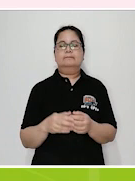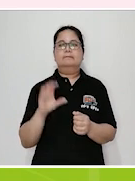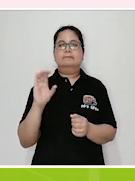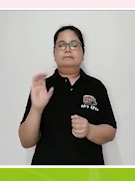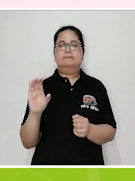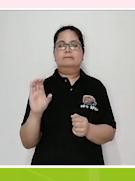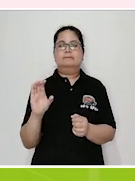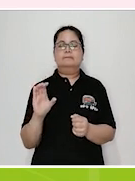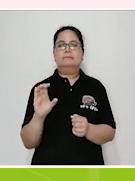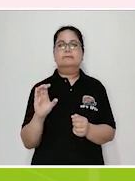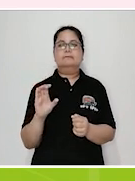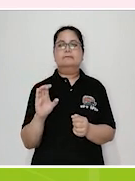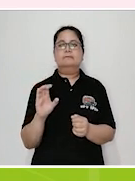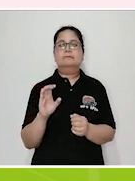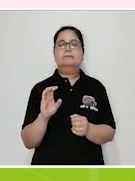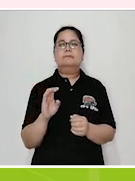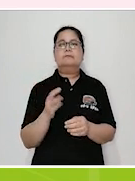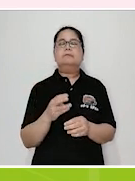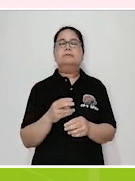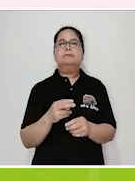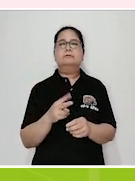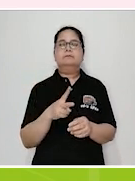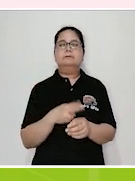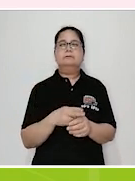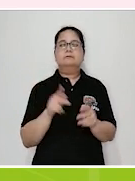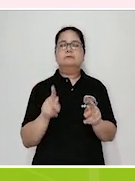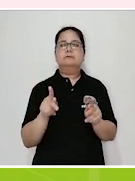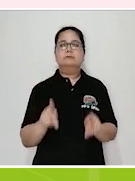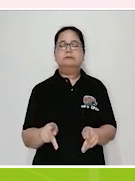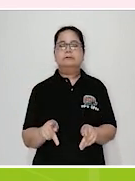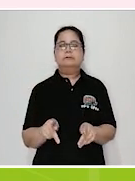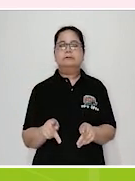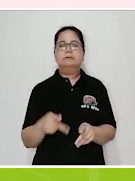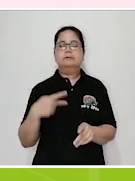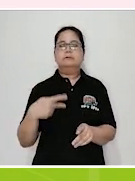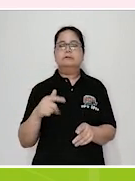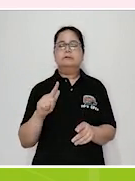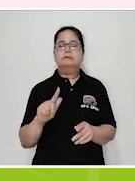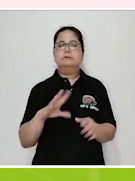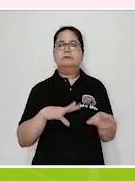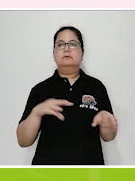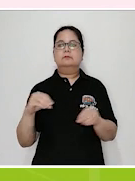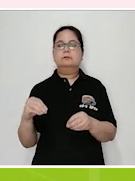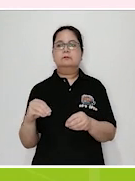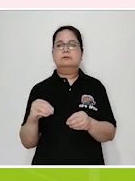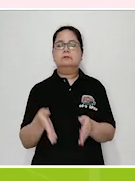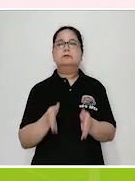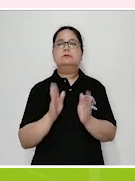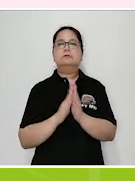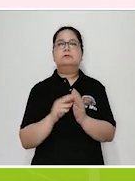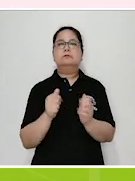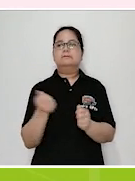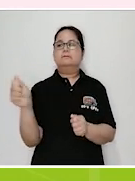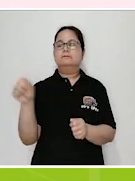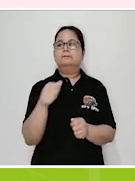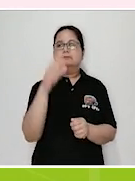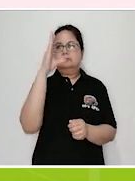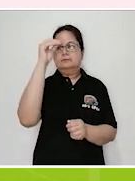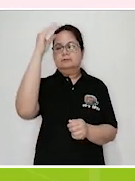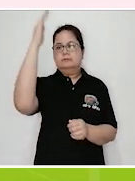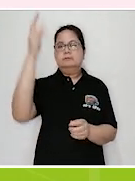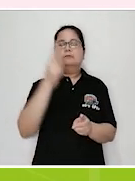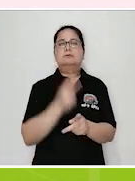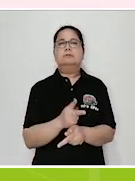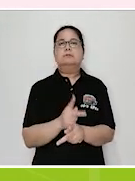C. The bamboo cutter did not want Kaguya Hime to live. He asked samurais to